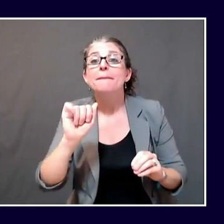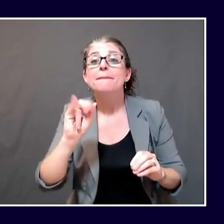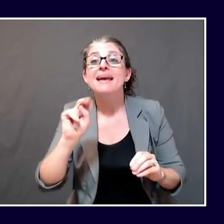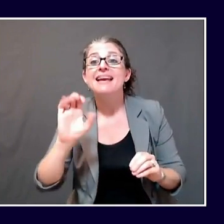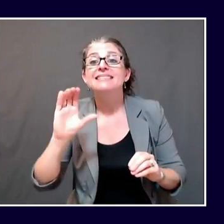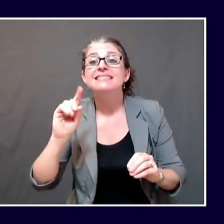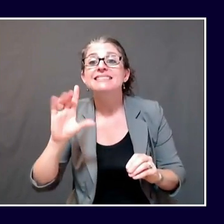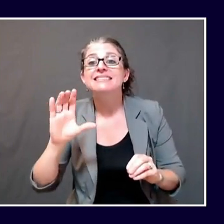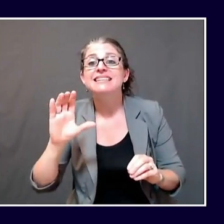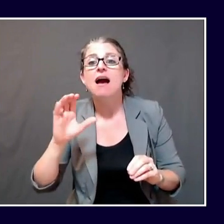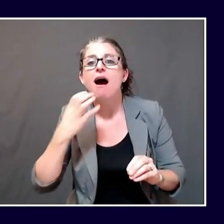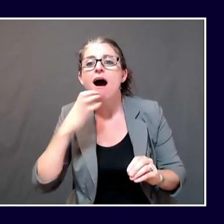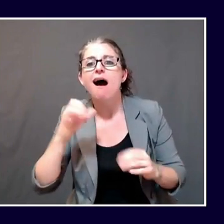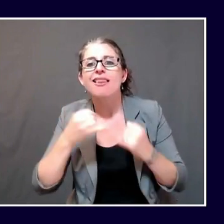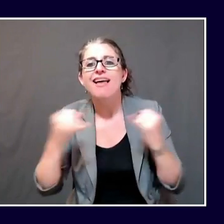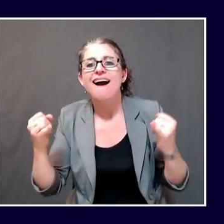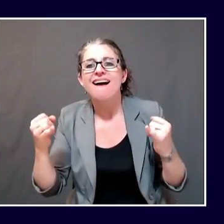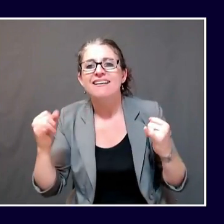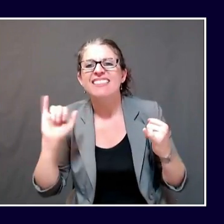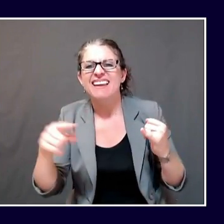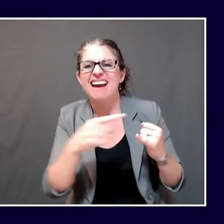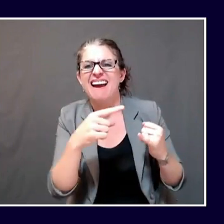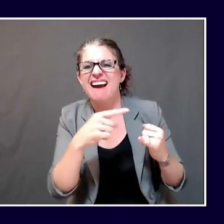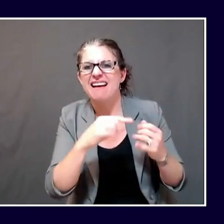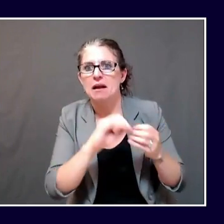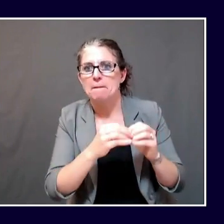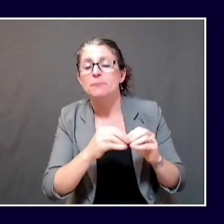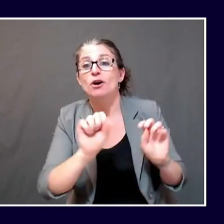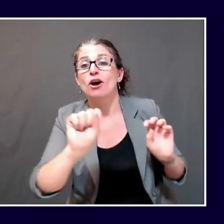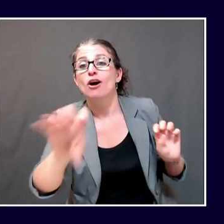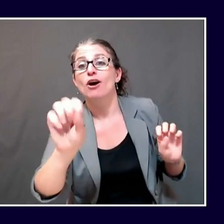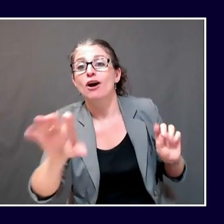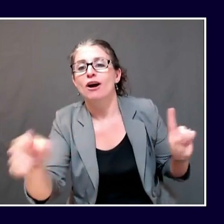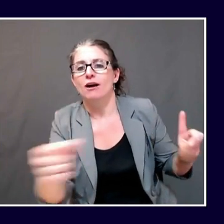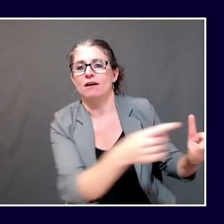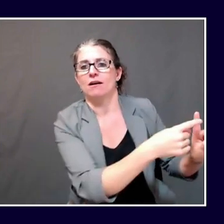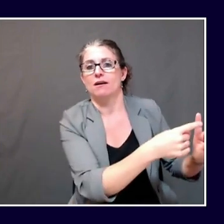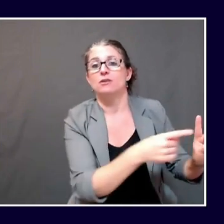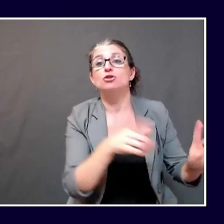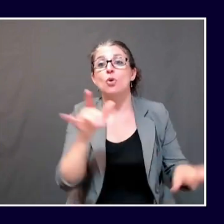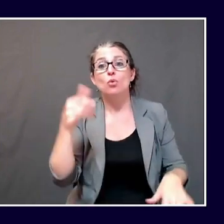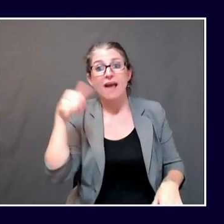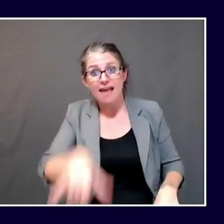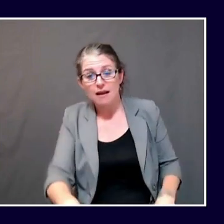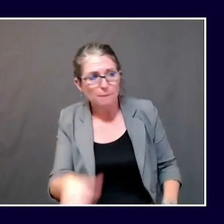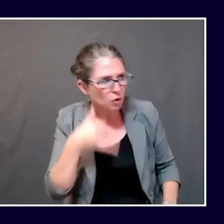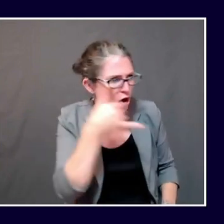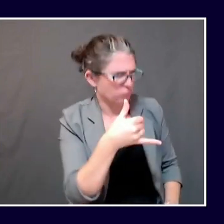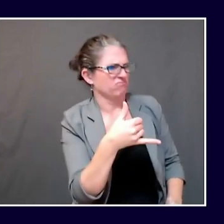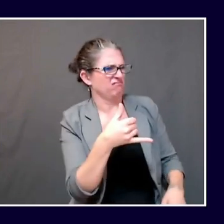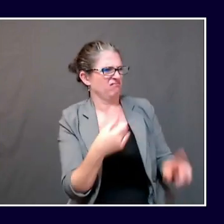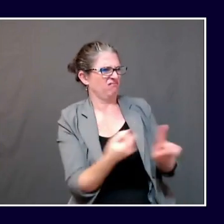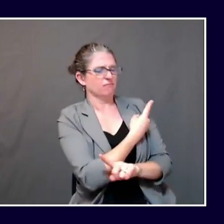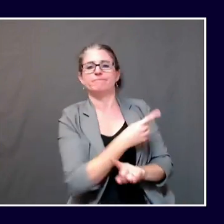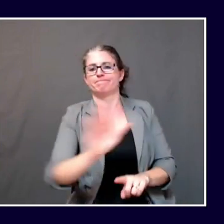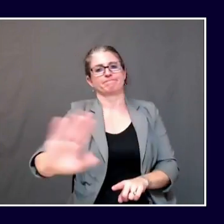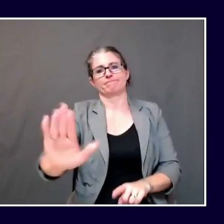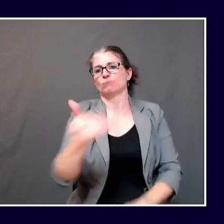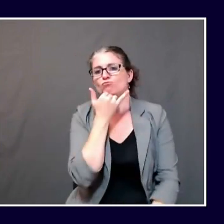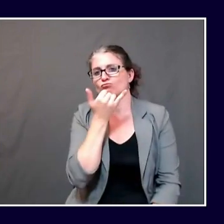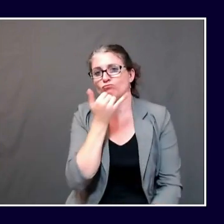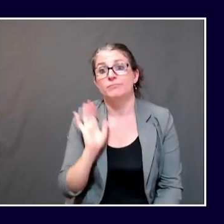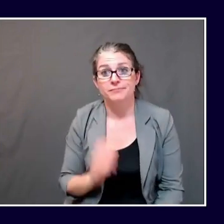one of the things that we've done to try to allay this fear, Brian, is to work with the phone companies so that when a contact tracer